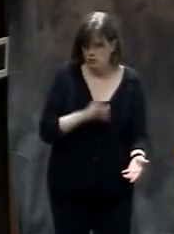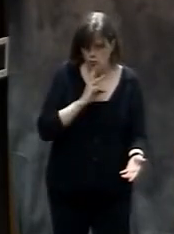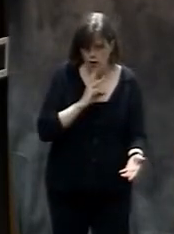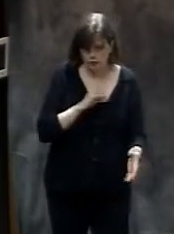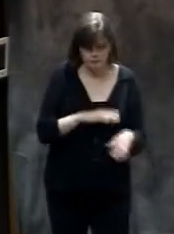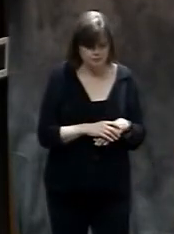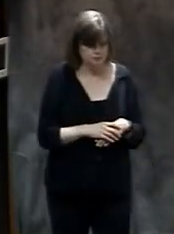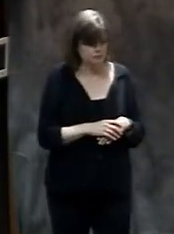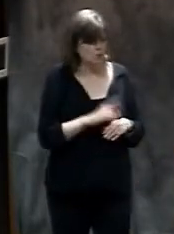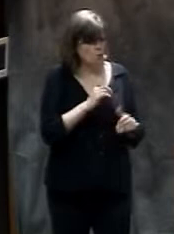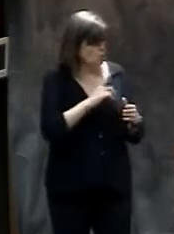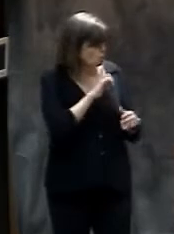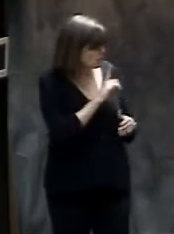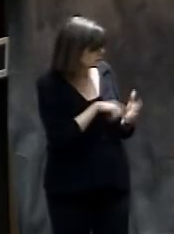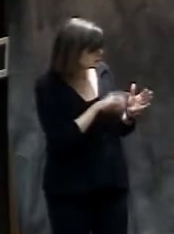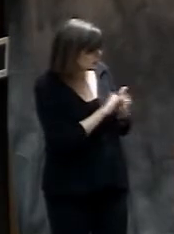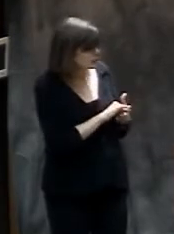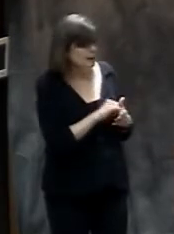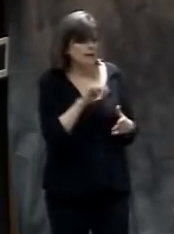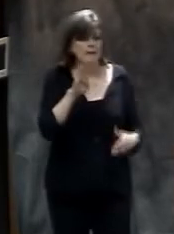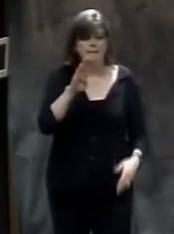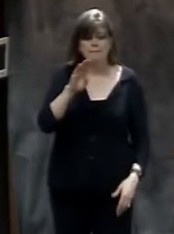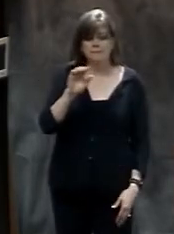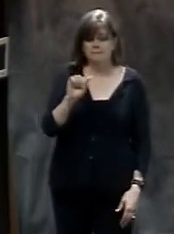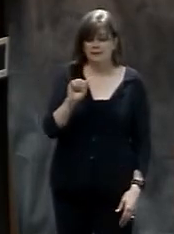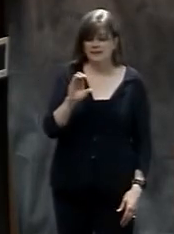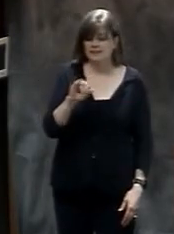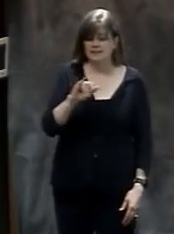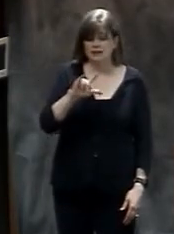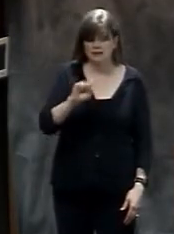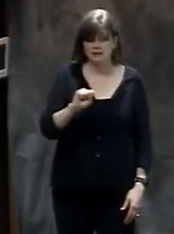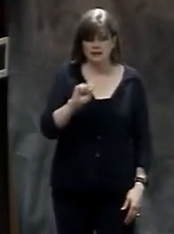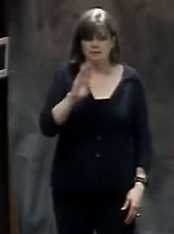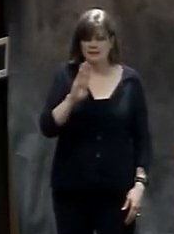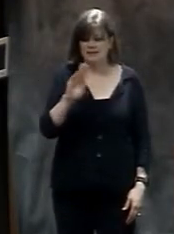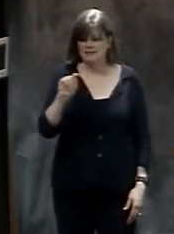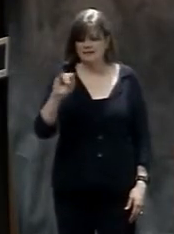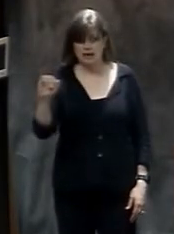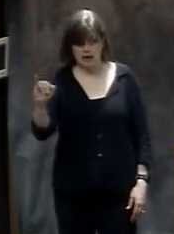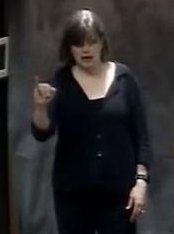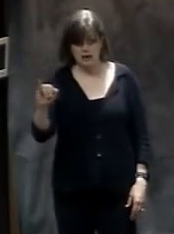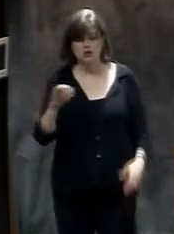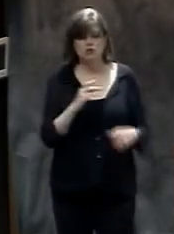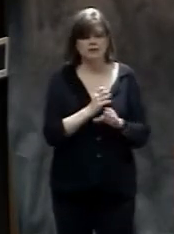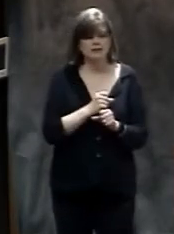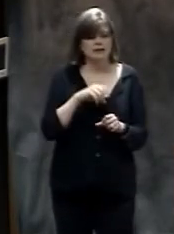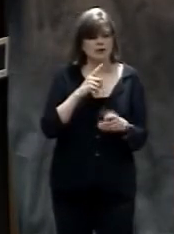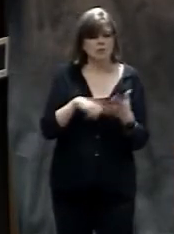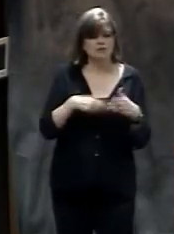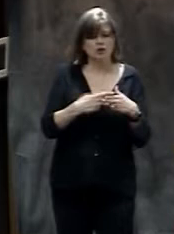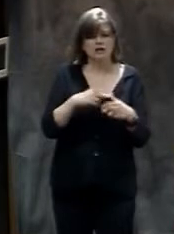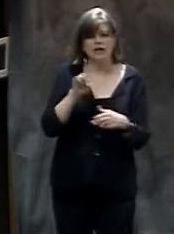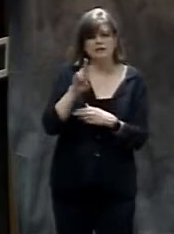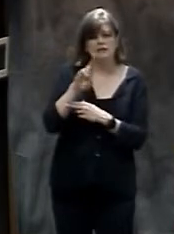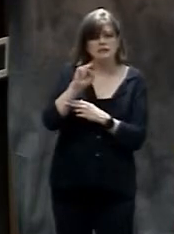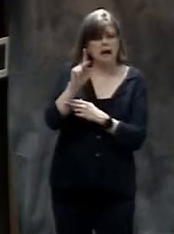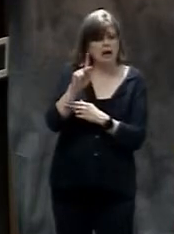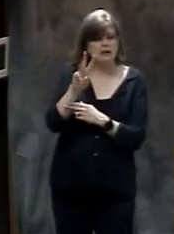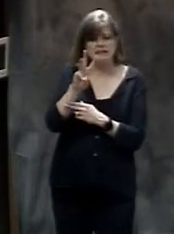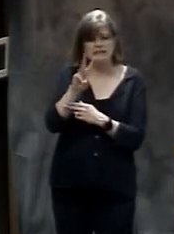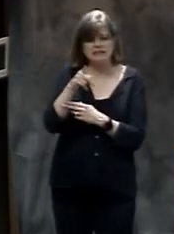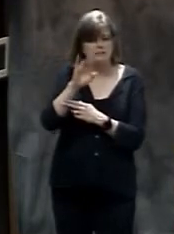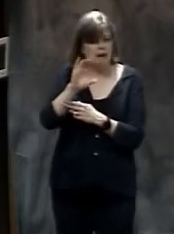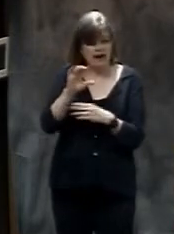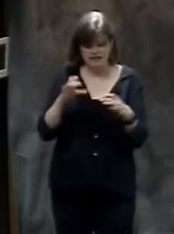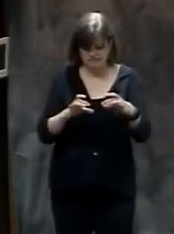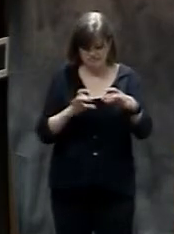called BTI, Bacillus thuringiensis israeliensis, and you can get it in little dunks. They come in a 6-pack at Home Depot, and I'm